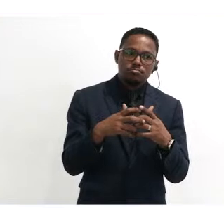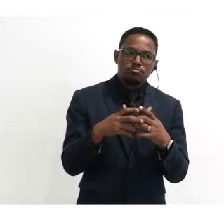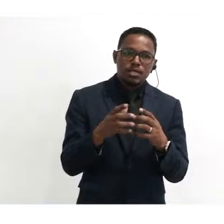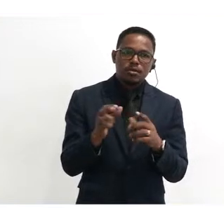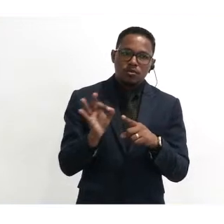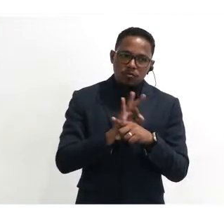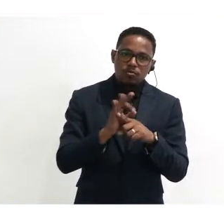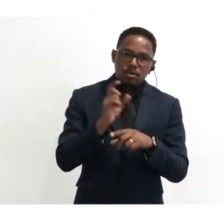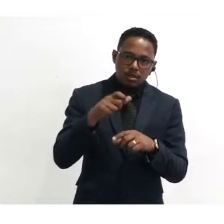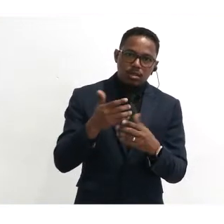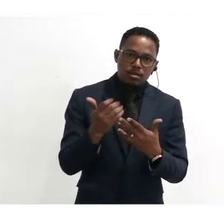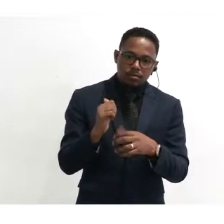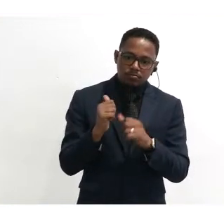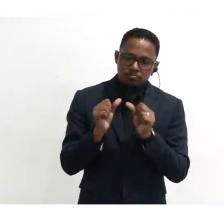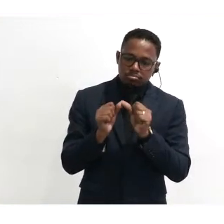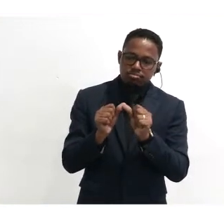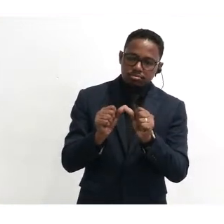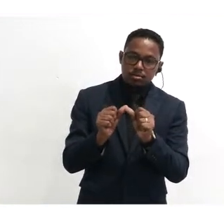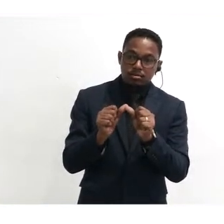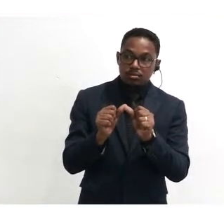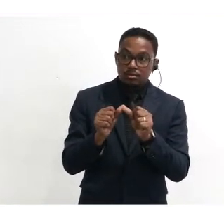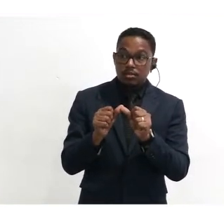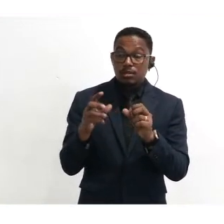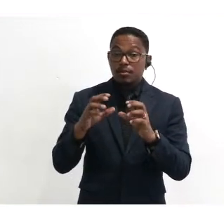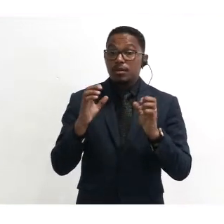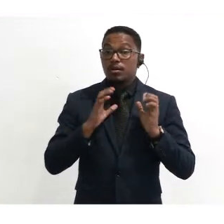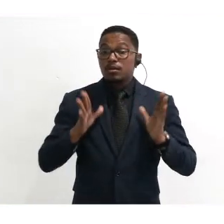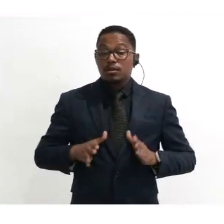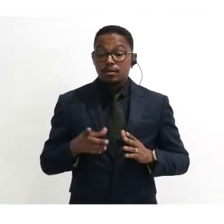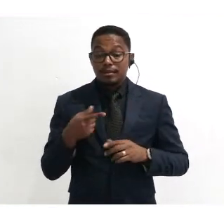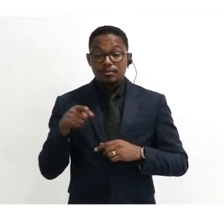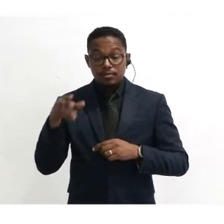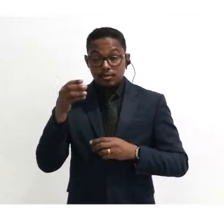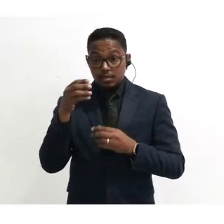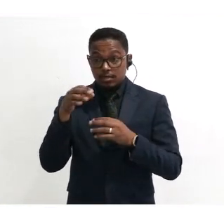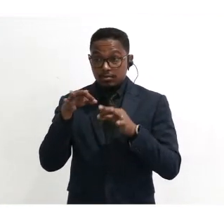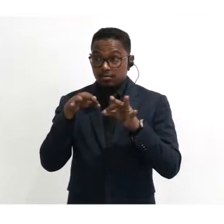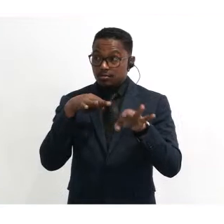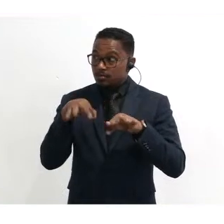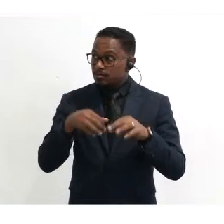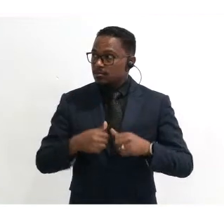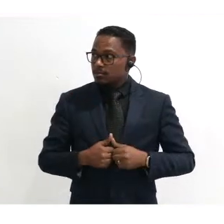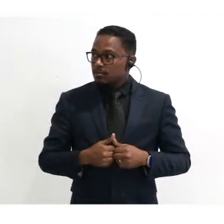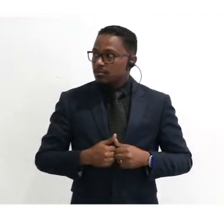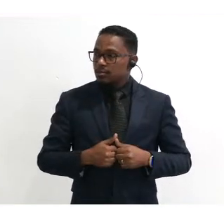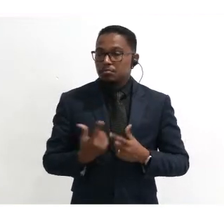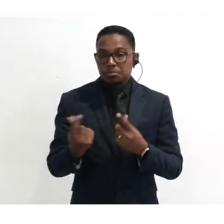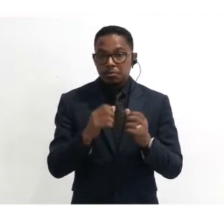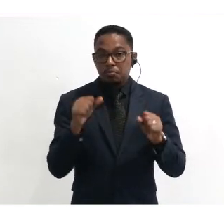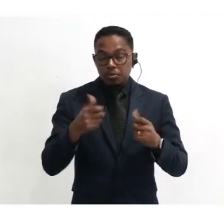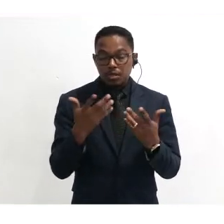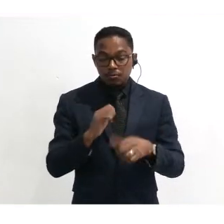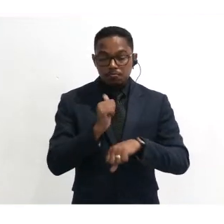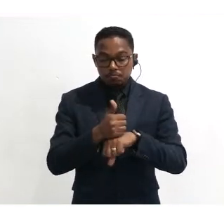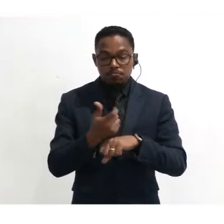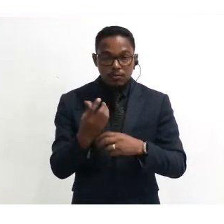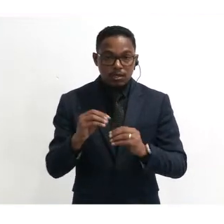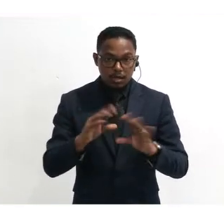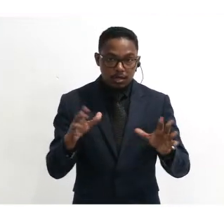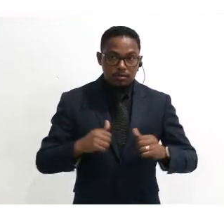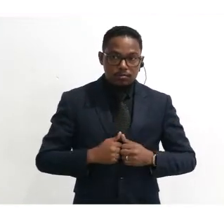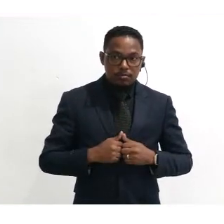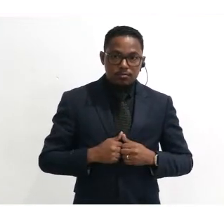that factory that you're capable of doing that. I think it would be much easier to say, you know what, we're not doing the